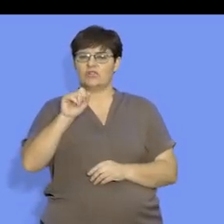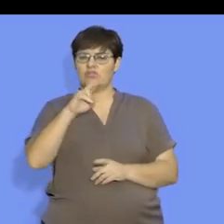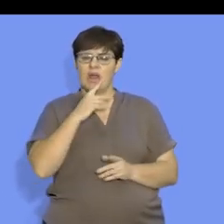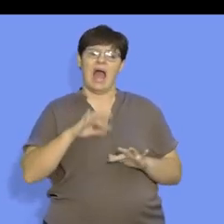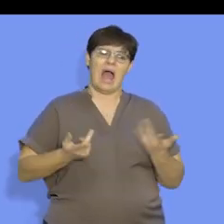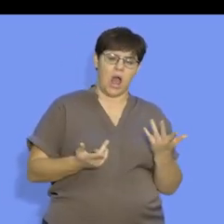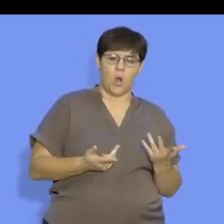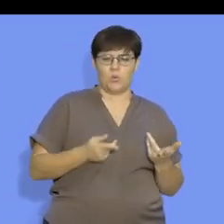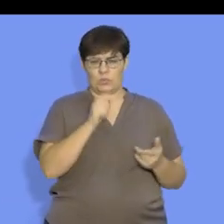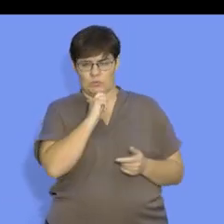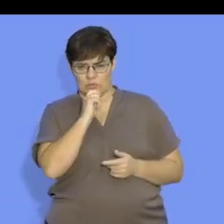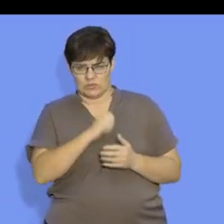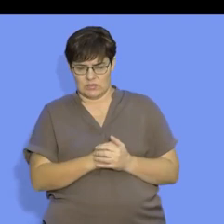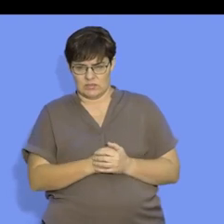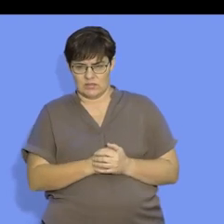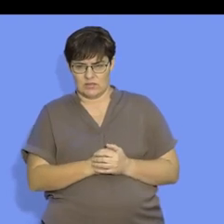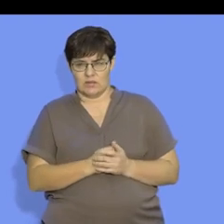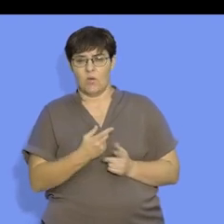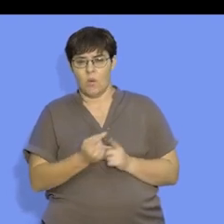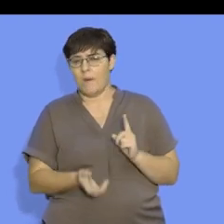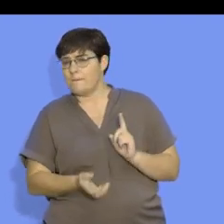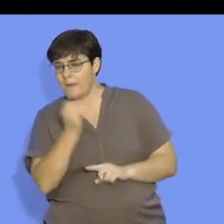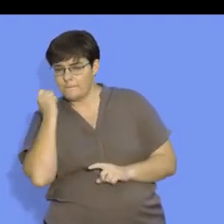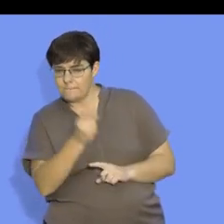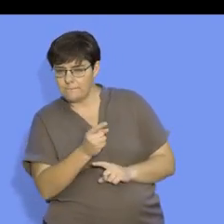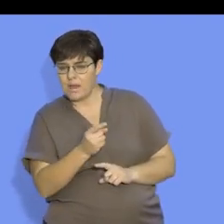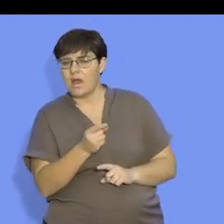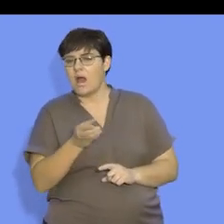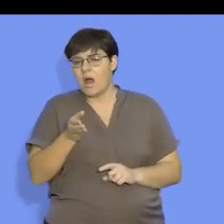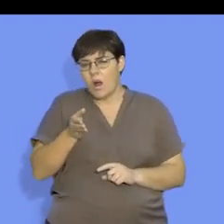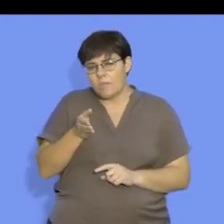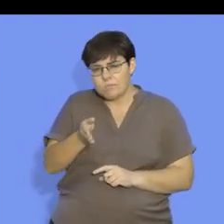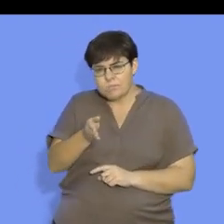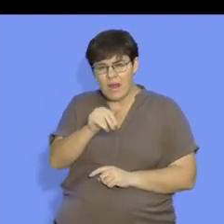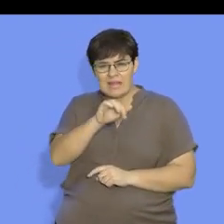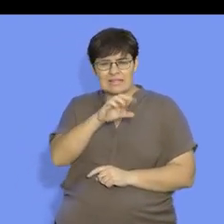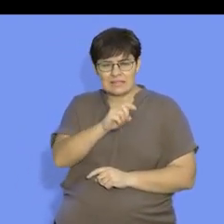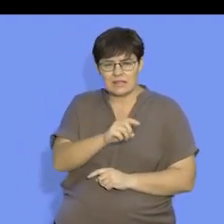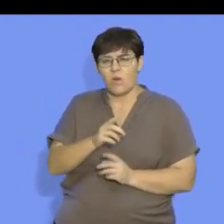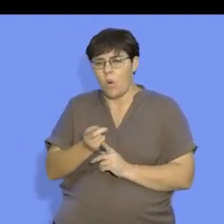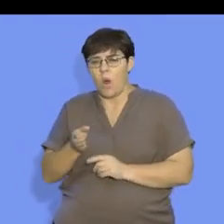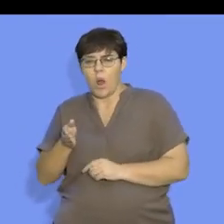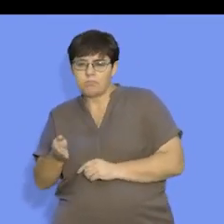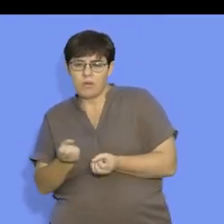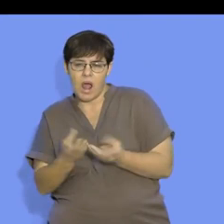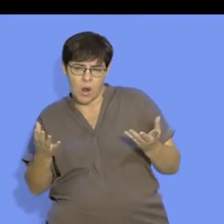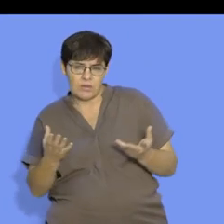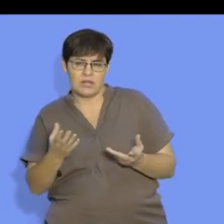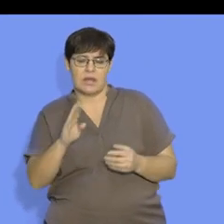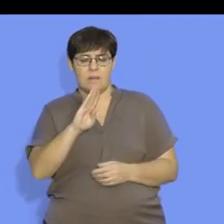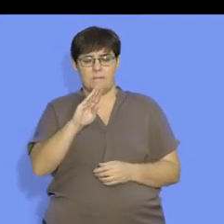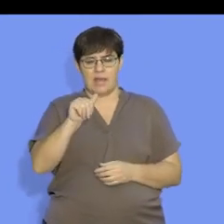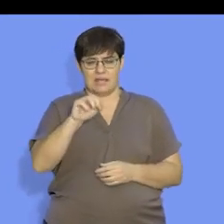as a technique, right? So titration is a technique for determining the concentration of an acid or base.